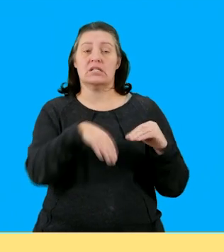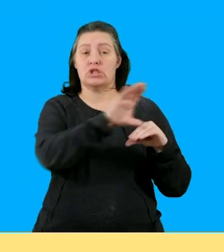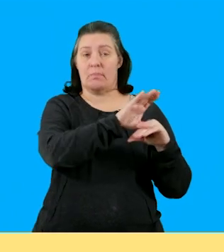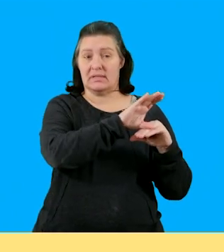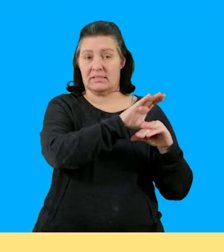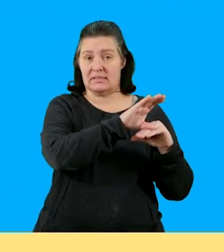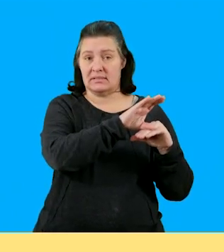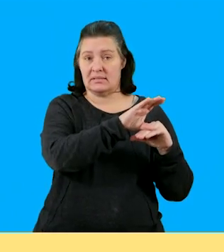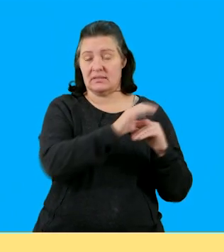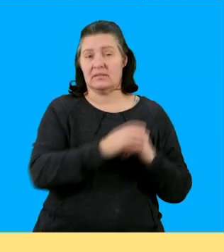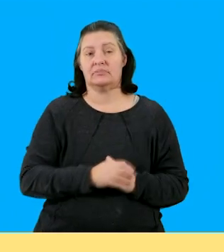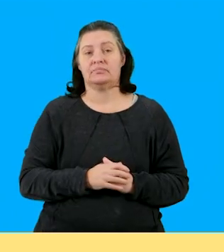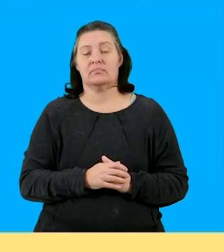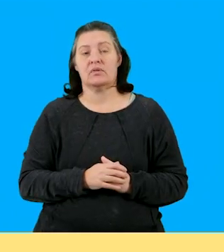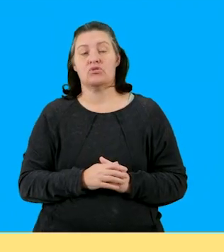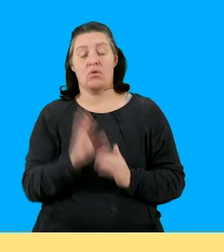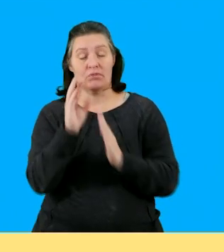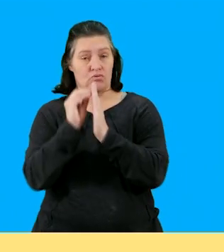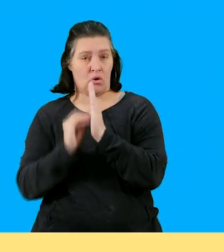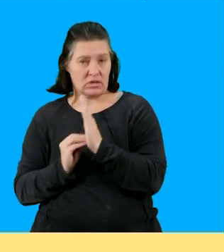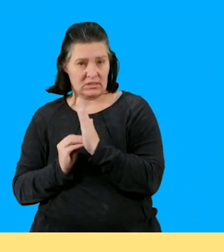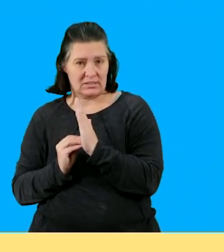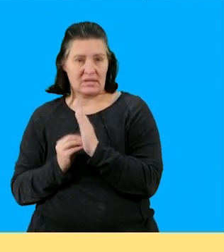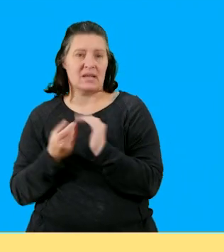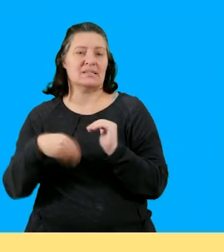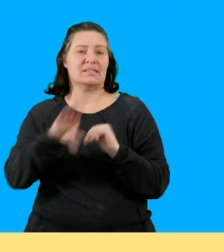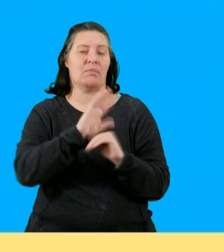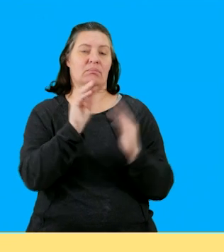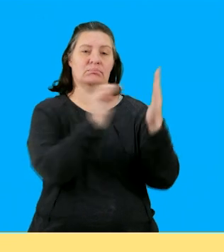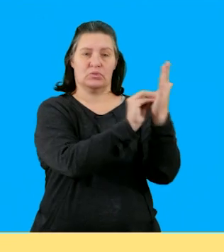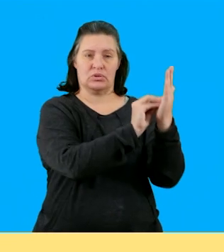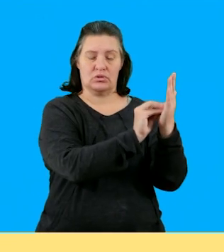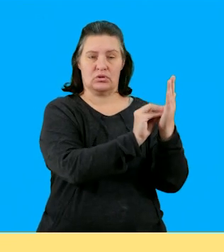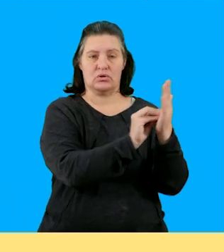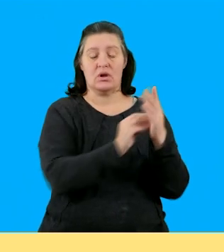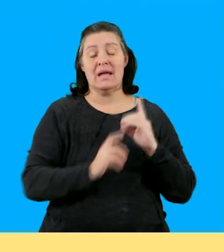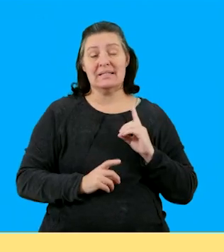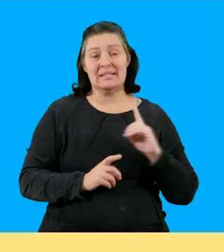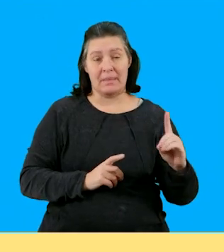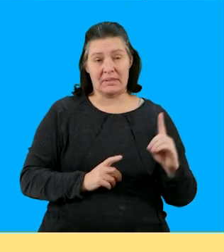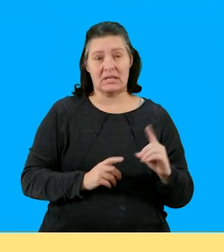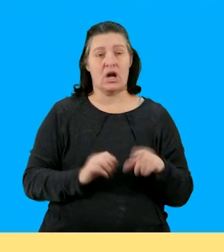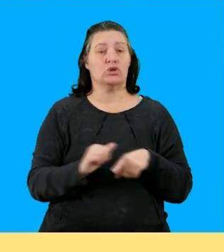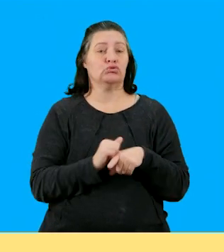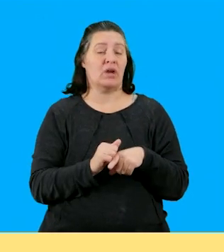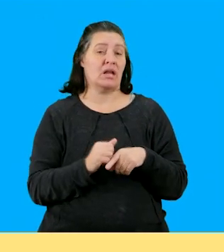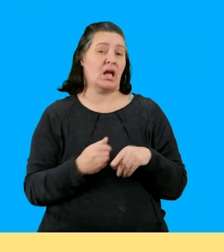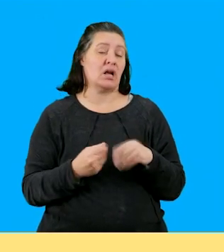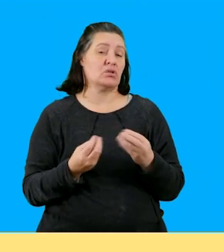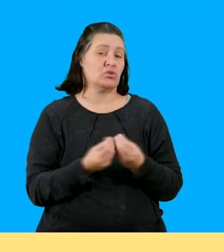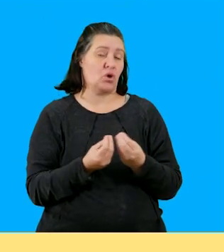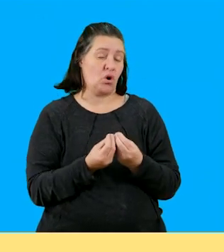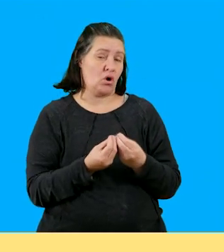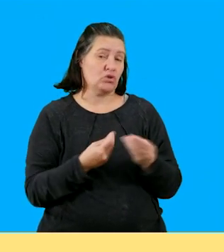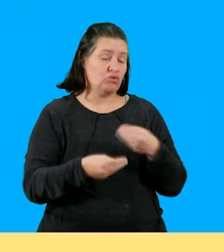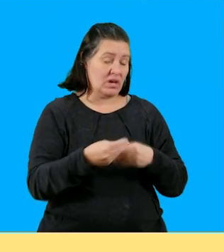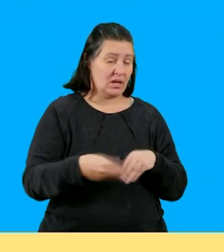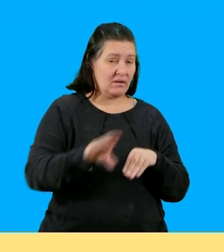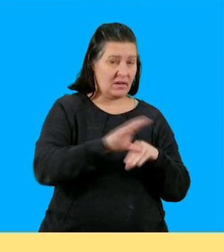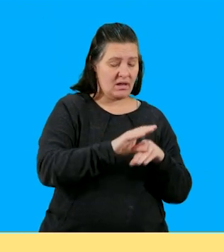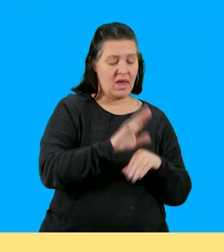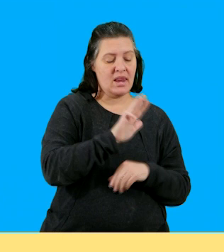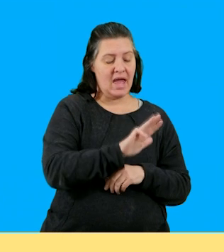What are the reasons for us to have a trading stock surplus? The first one, it is when errors are made during the year,